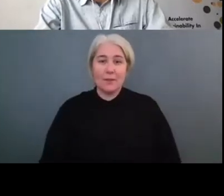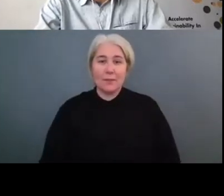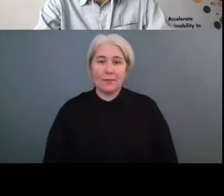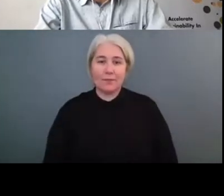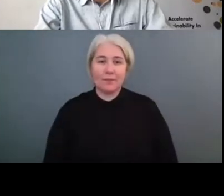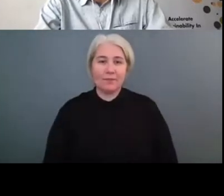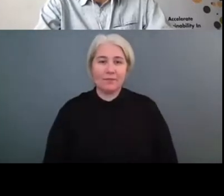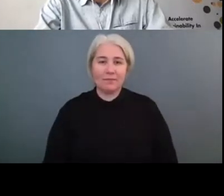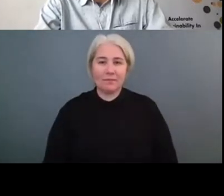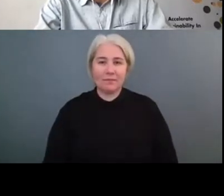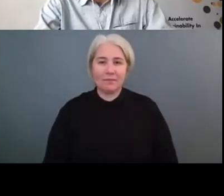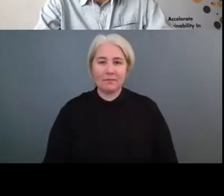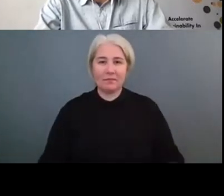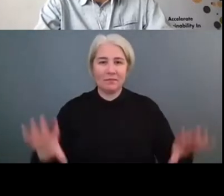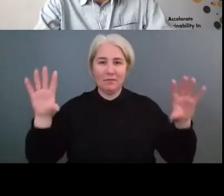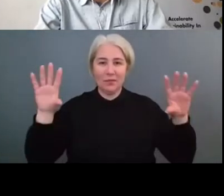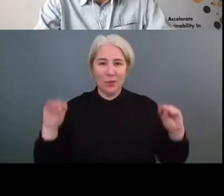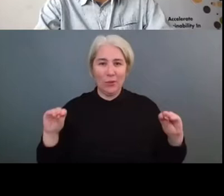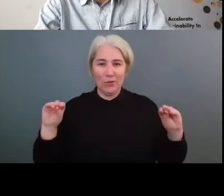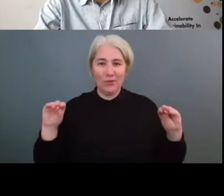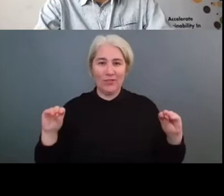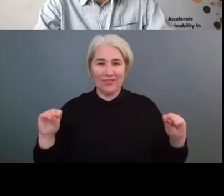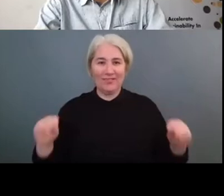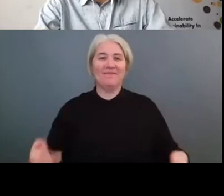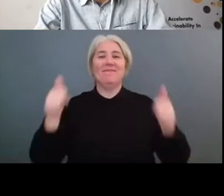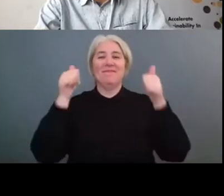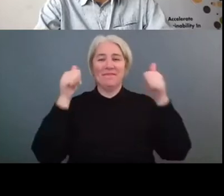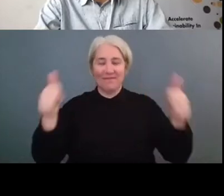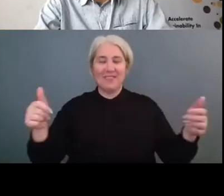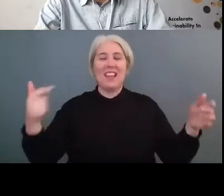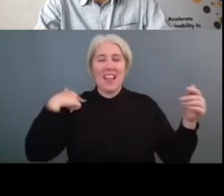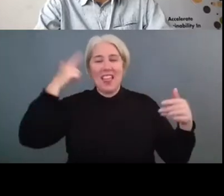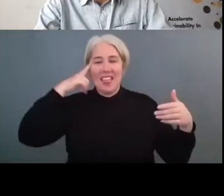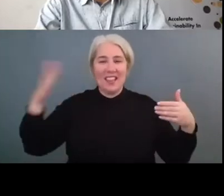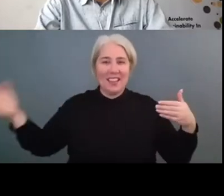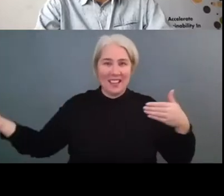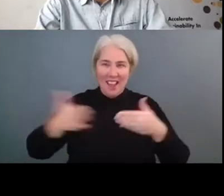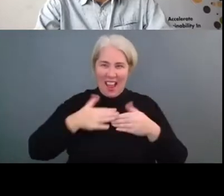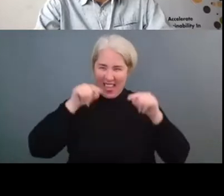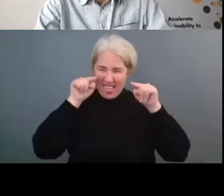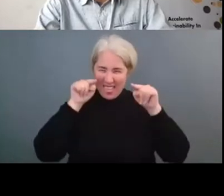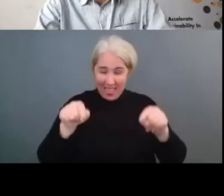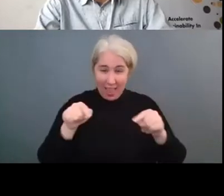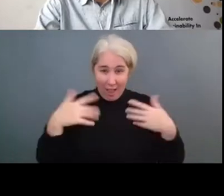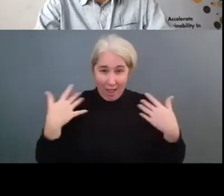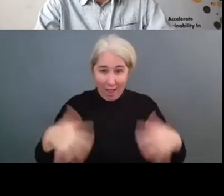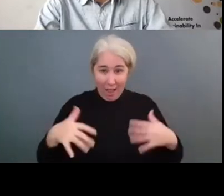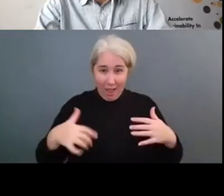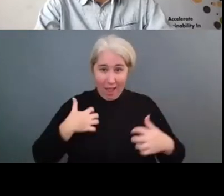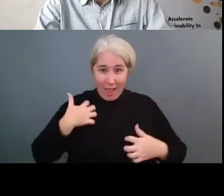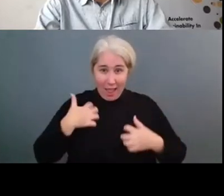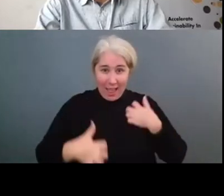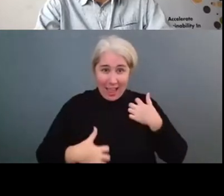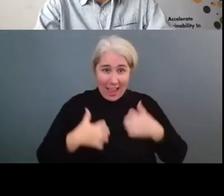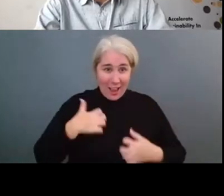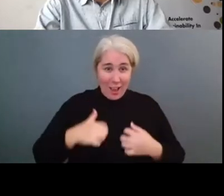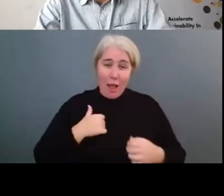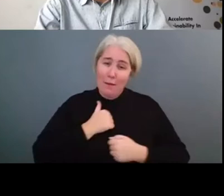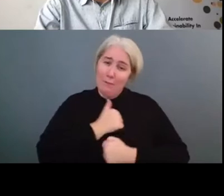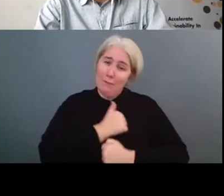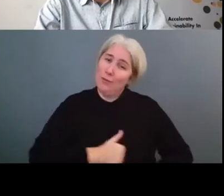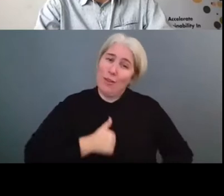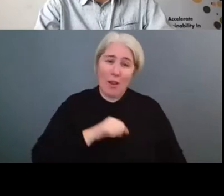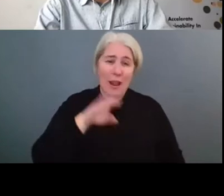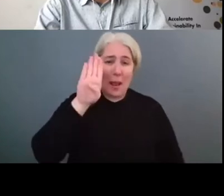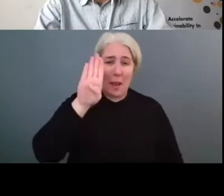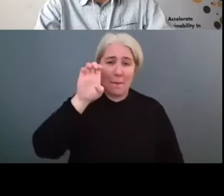Okay, so I think we are done for this round table. It was actually very interesting, and I'm sorry, Benjamin, but I really want this app